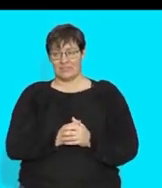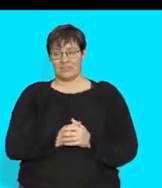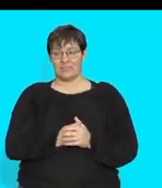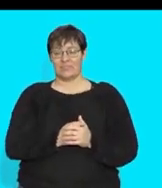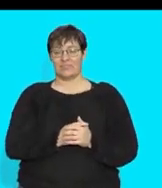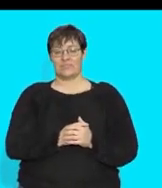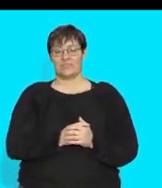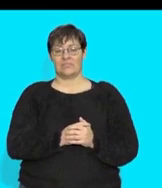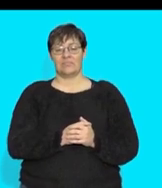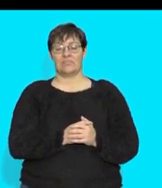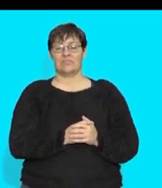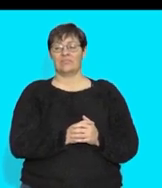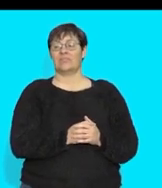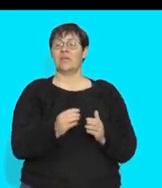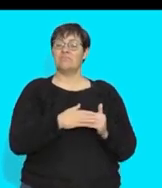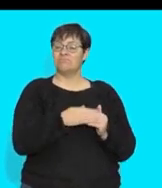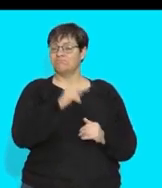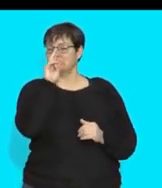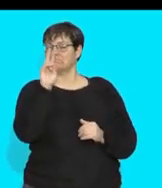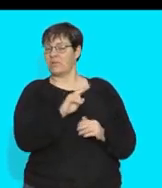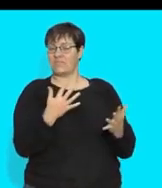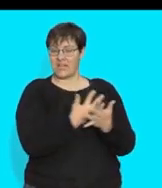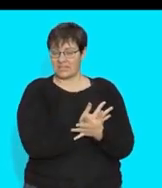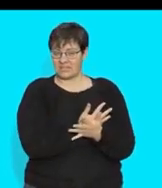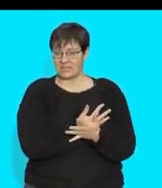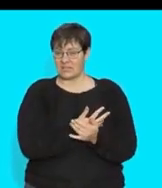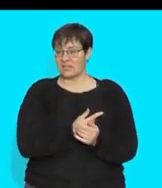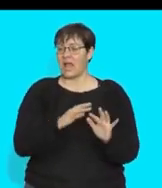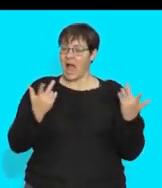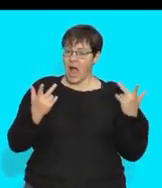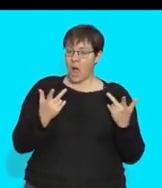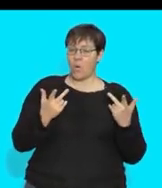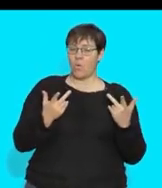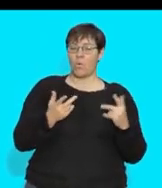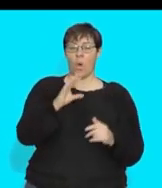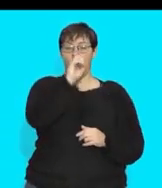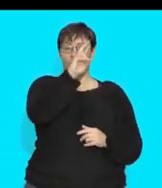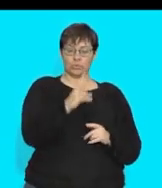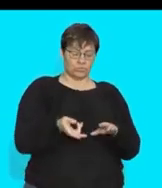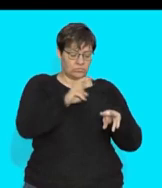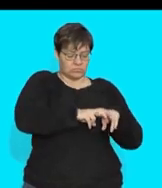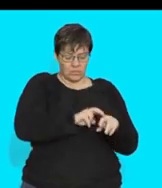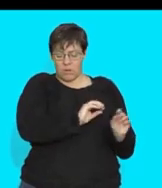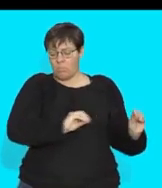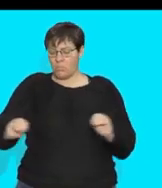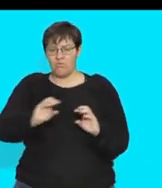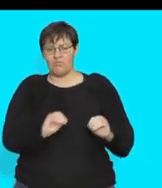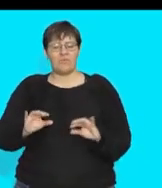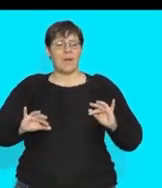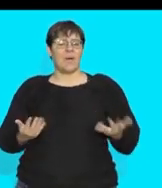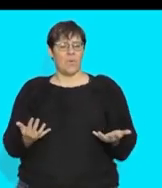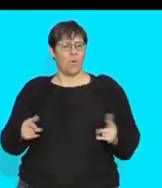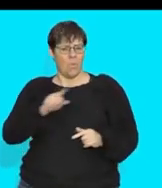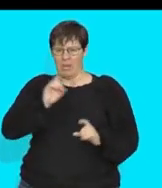Another thing we just had to quickly look at, how do we transport oxygen when it gets into the blood? And we looked at this